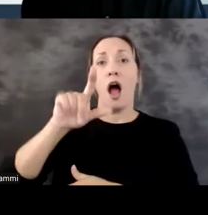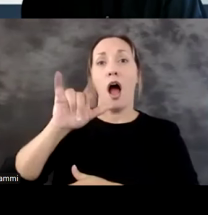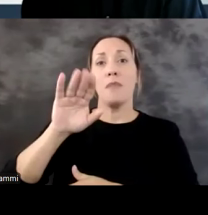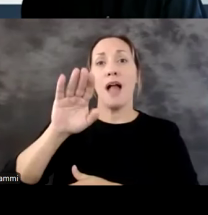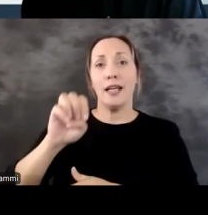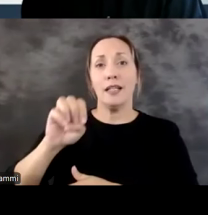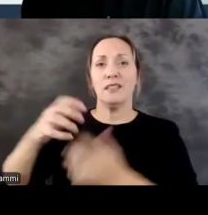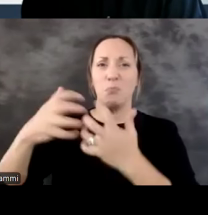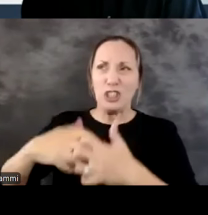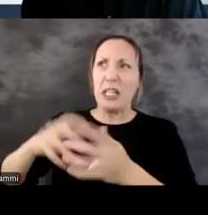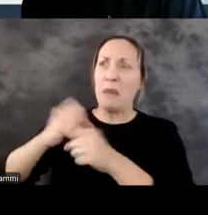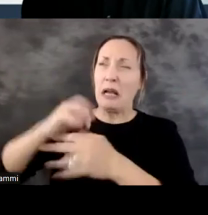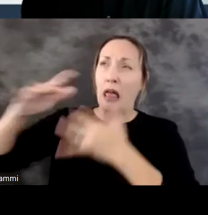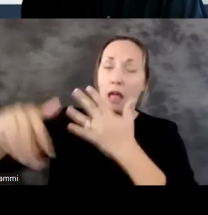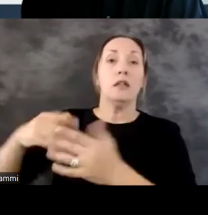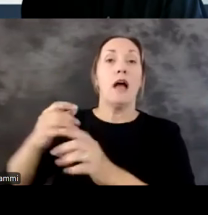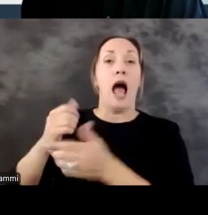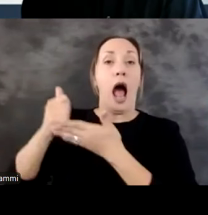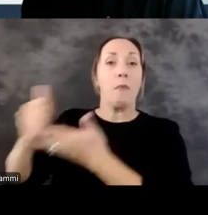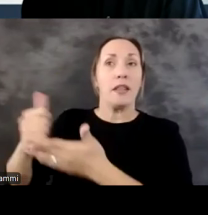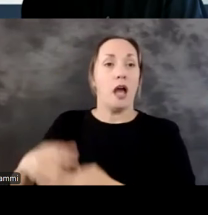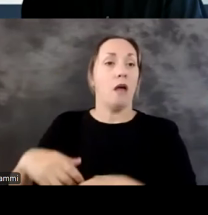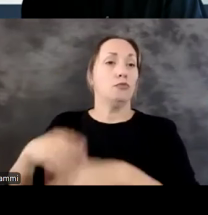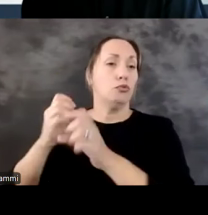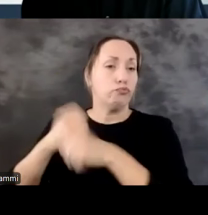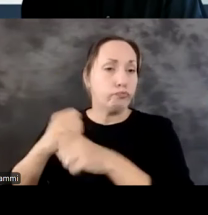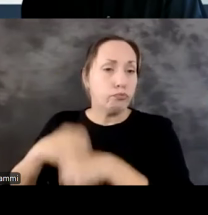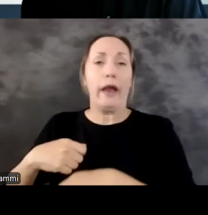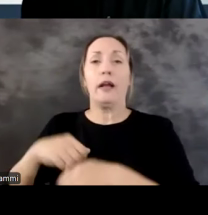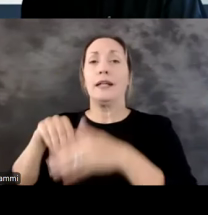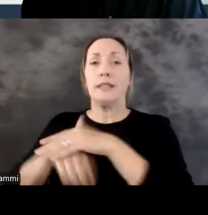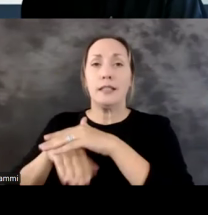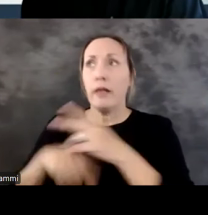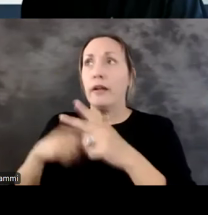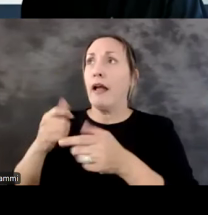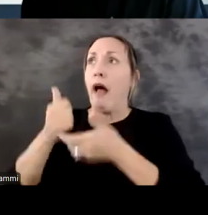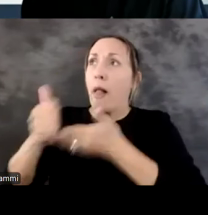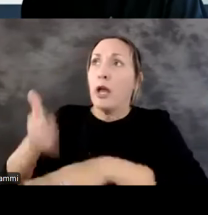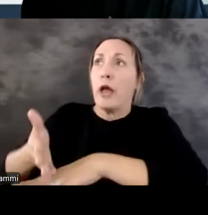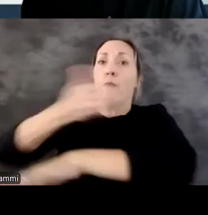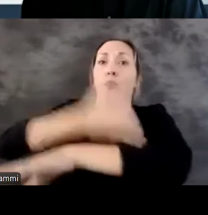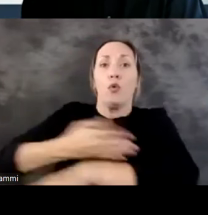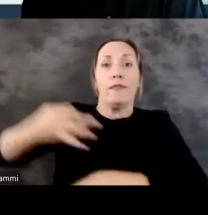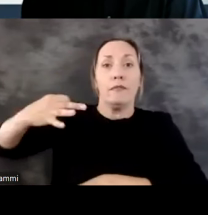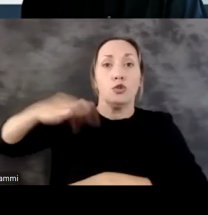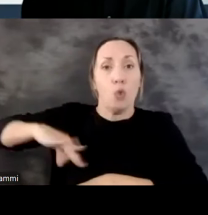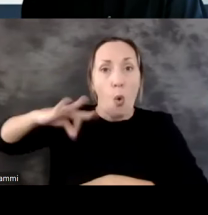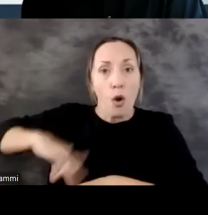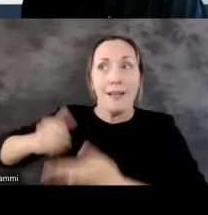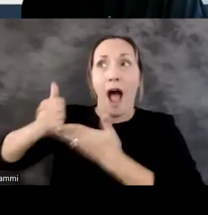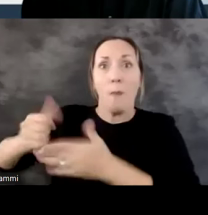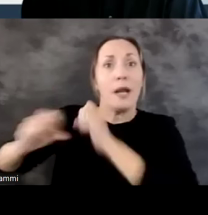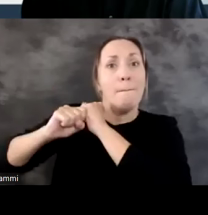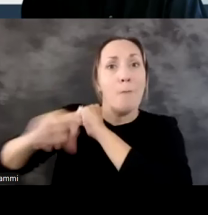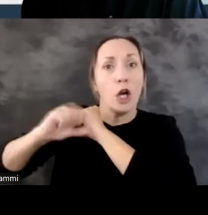design more accessible interfaces, helping to test, helping to improve their scores, helping their marketing campaigns.